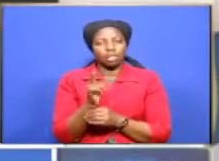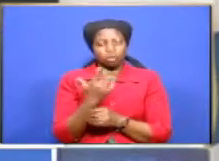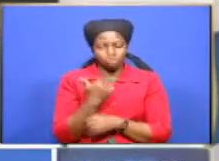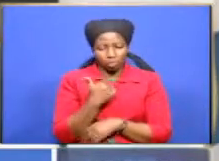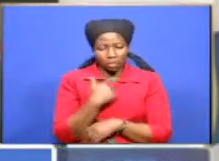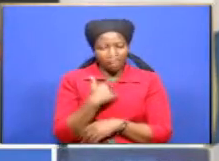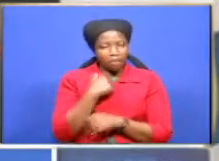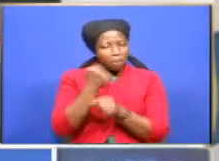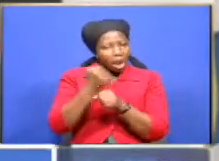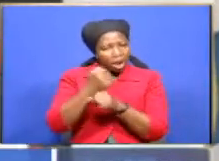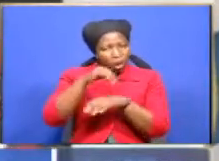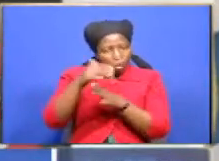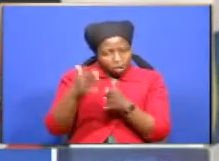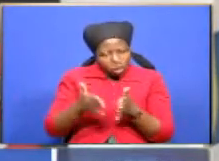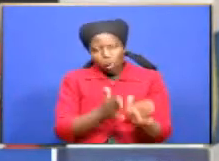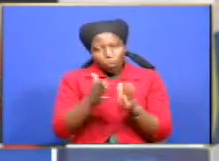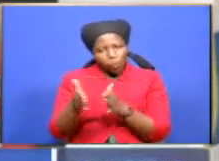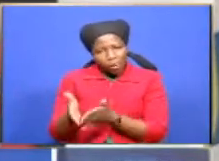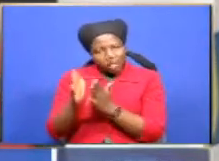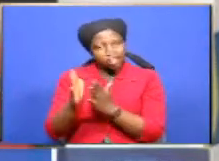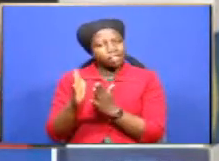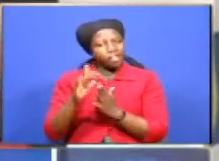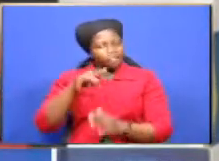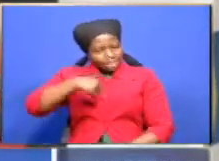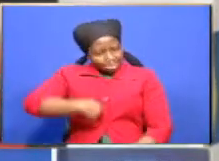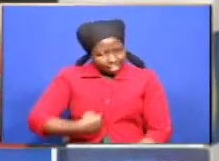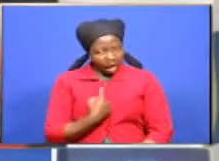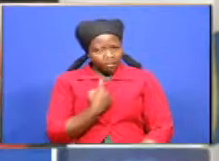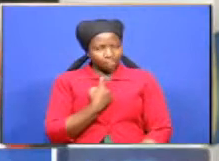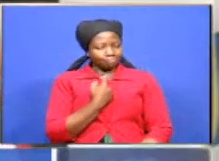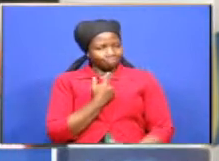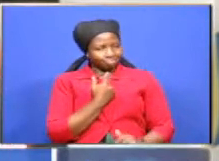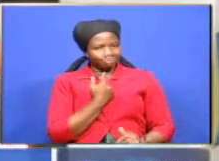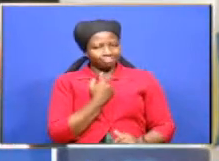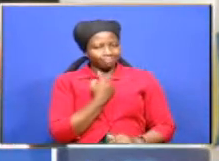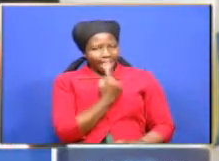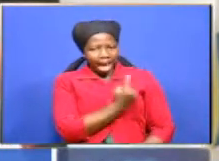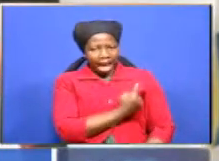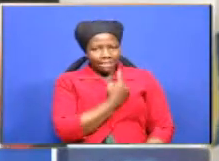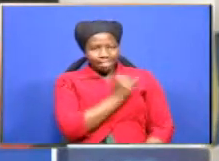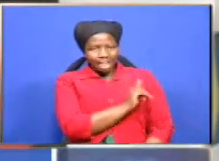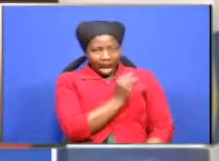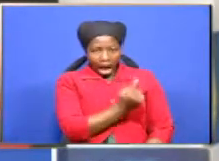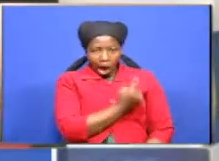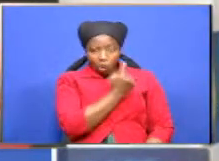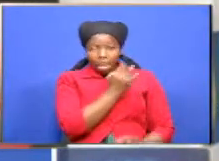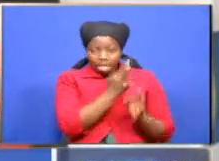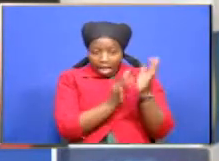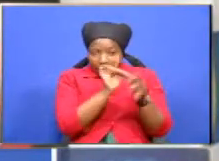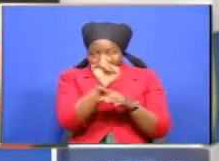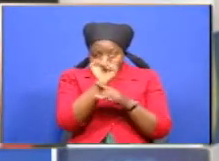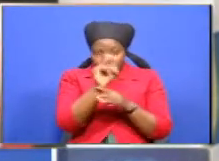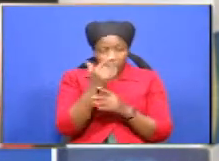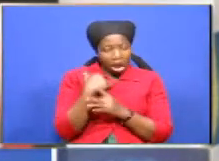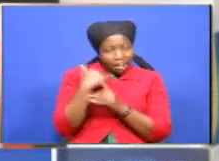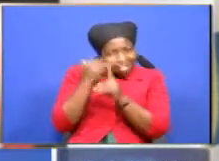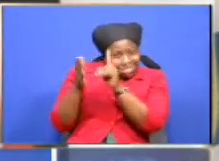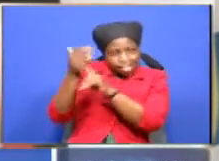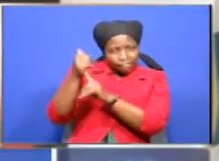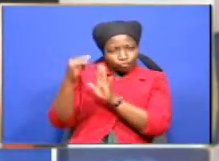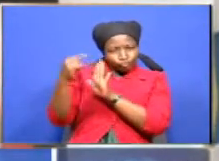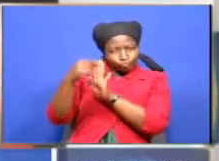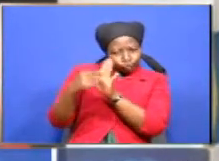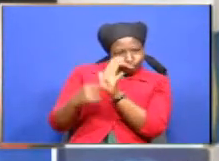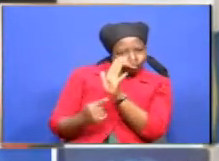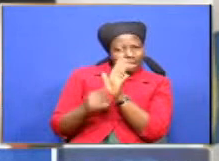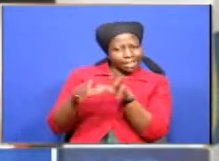on mechanisms of even self-quarantine or isolation. If you meet certain guidelines provided for by